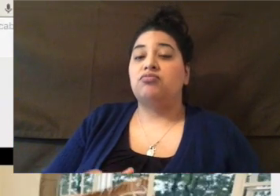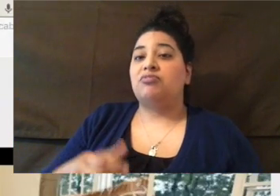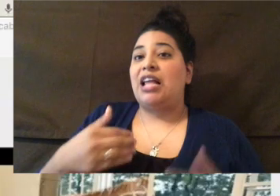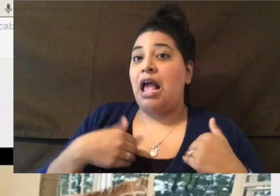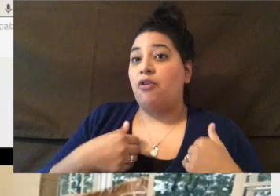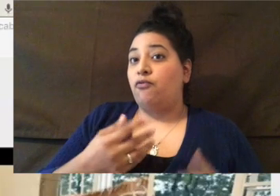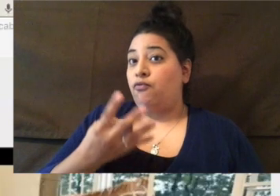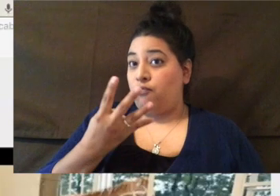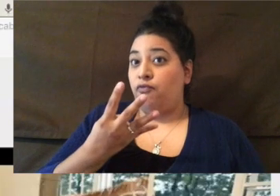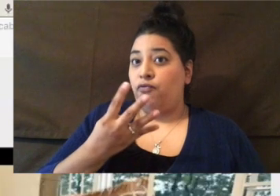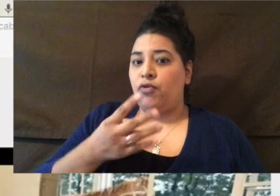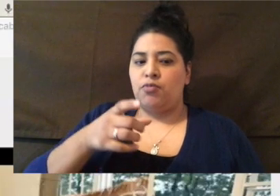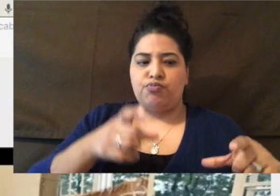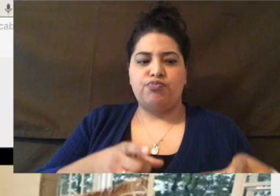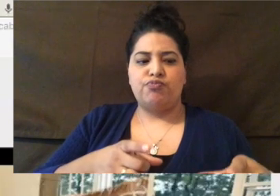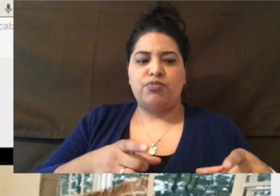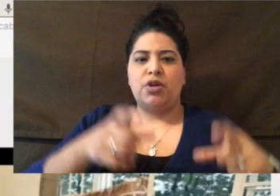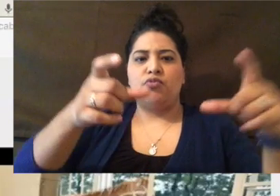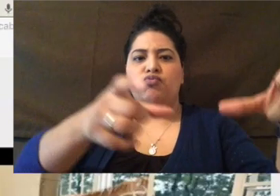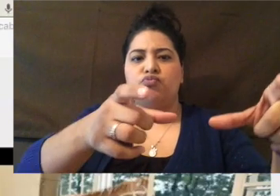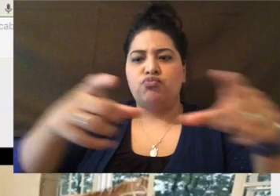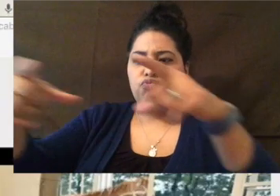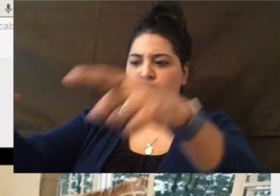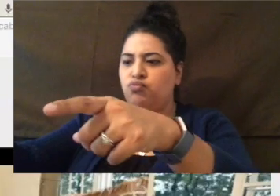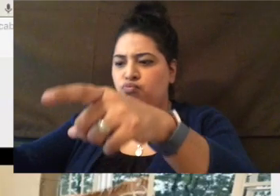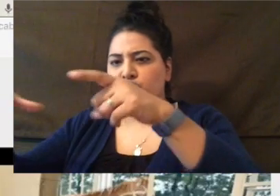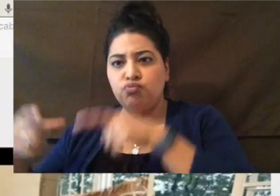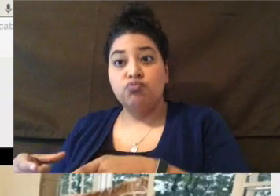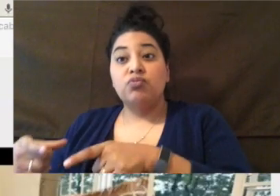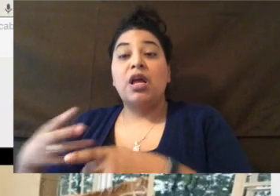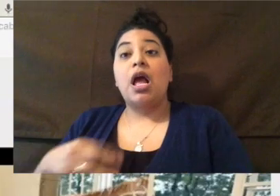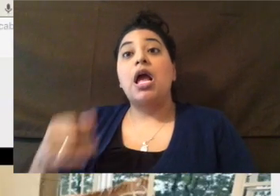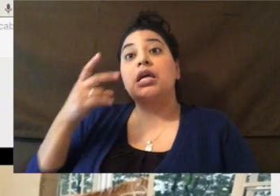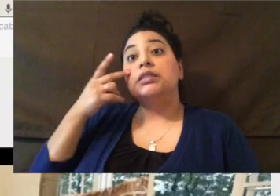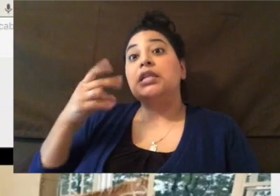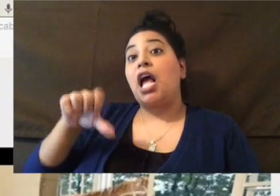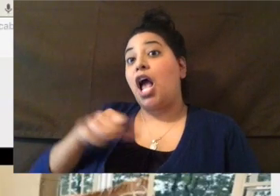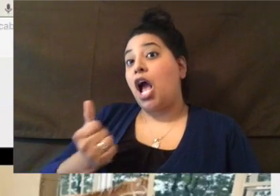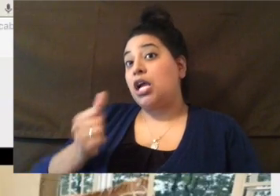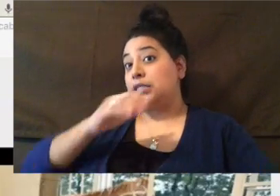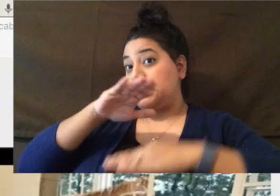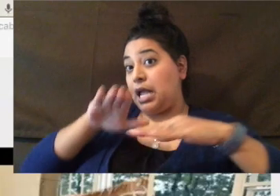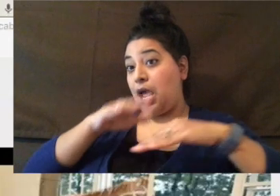4 placemats, and I see another table